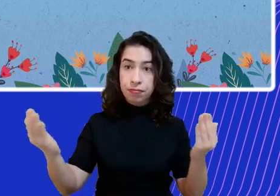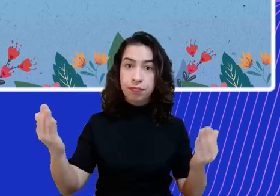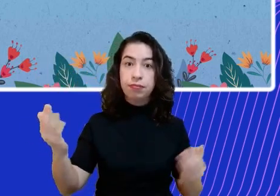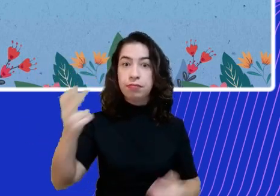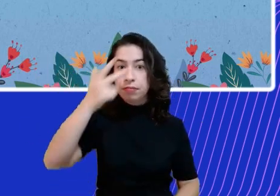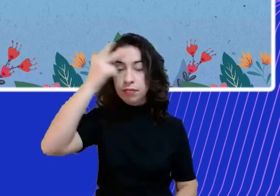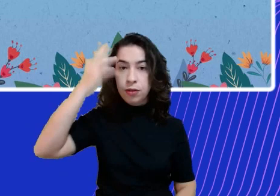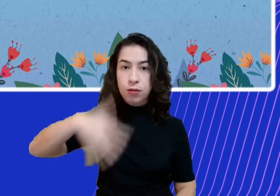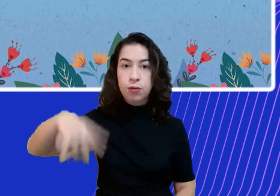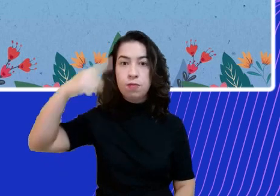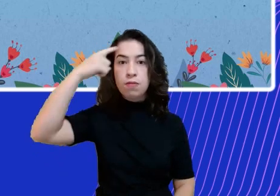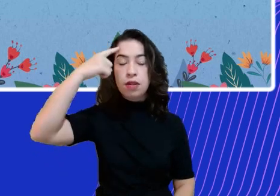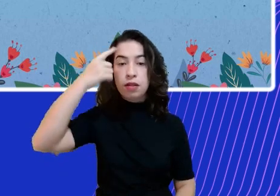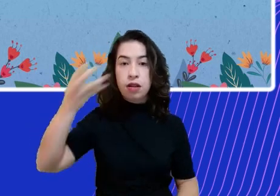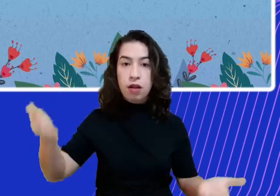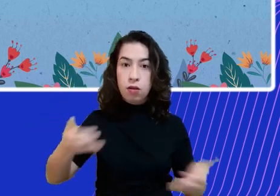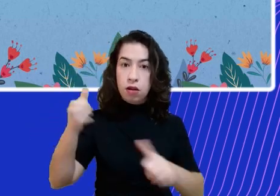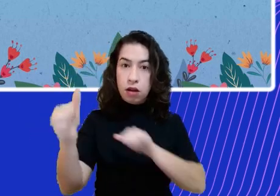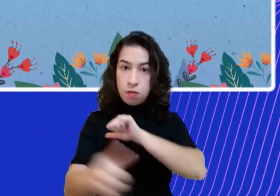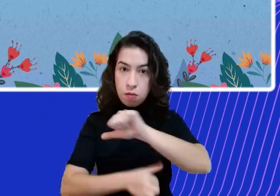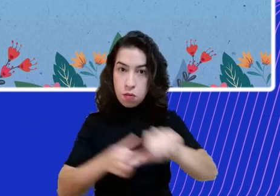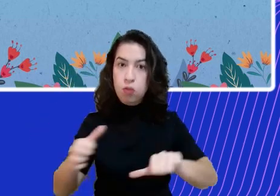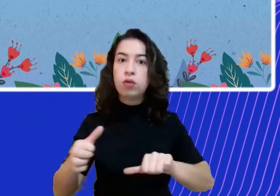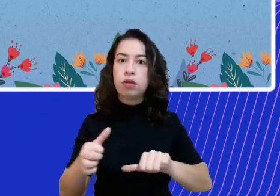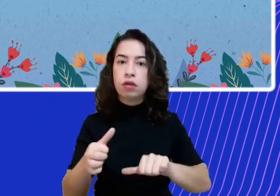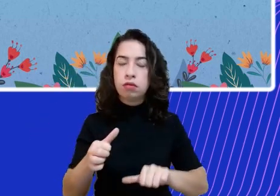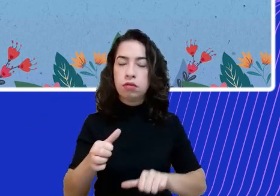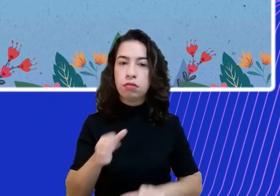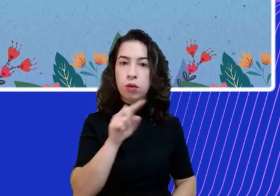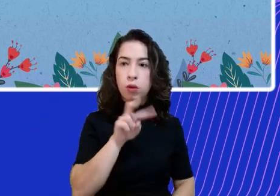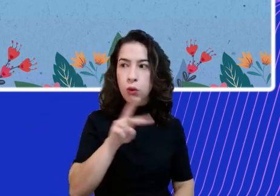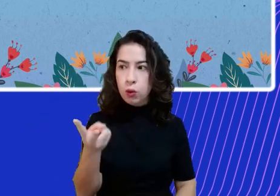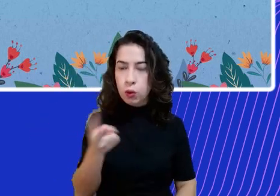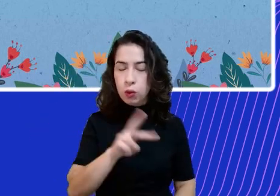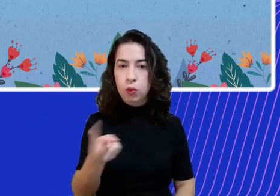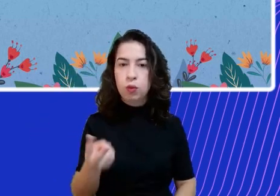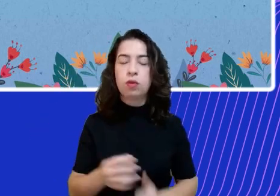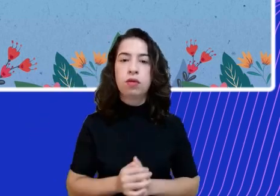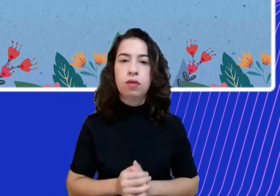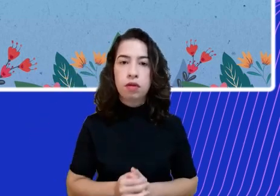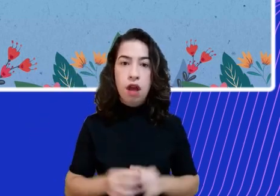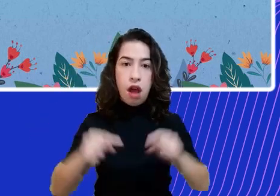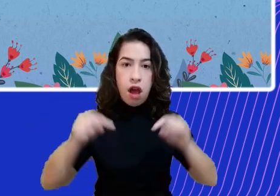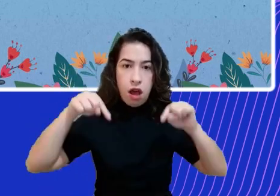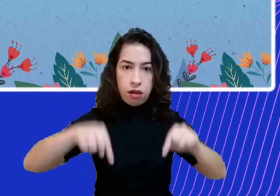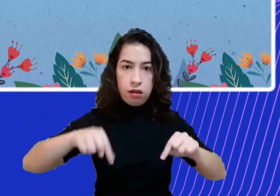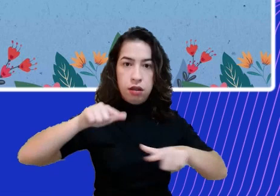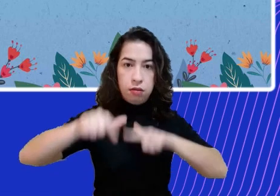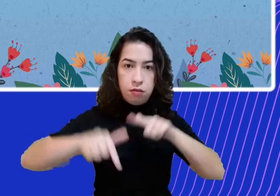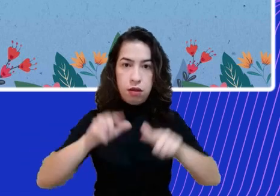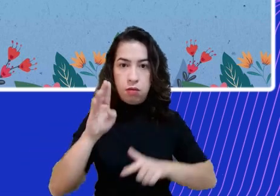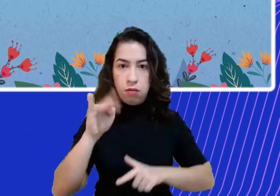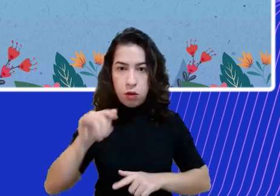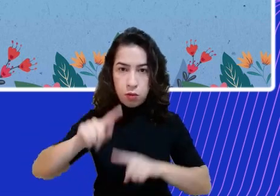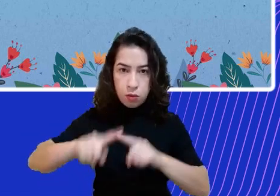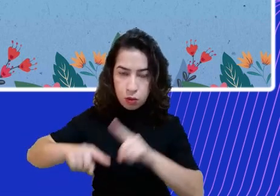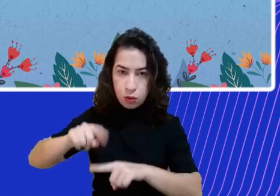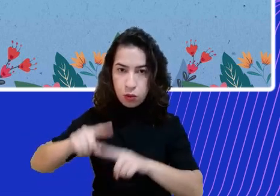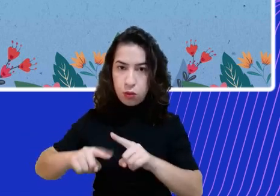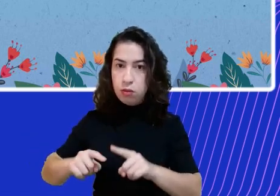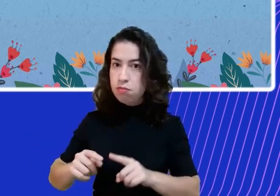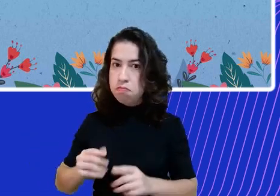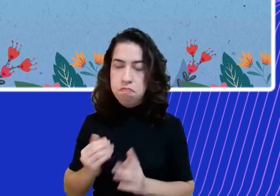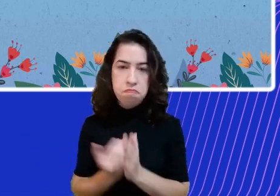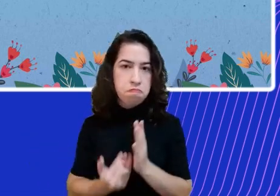of regeneration gives to us is for and, for the magic of and. To work here with bioproducts, you are working with the